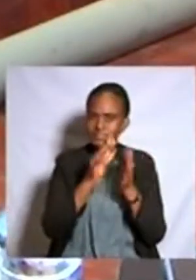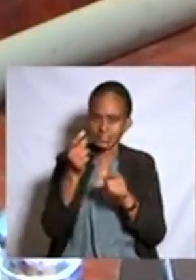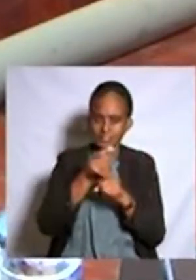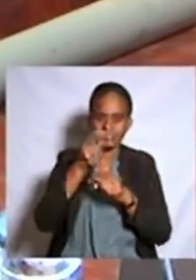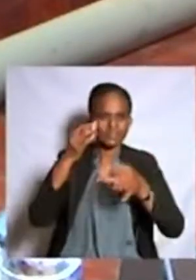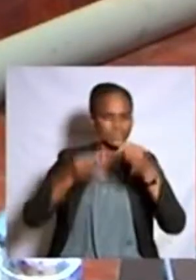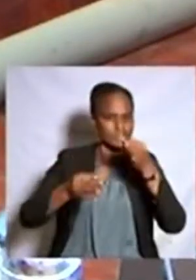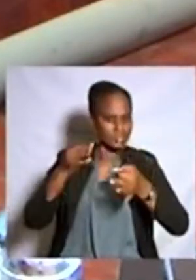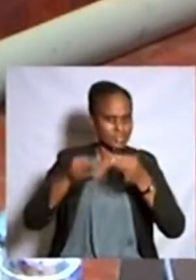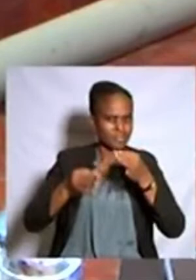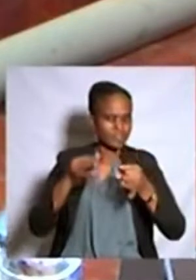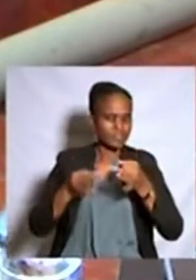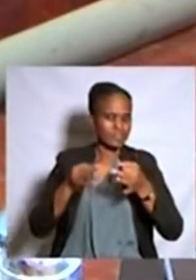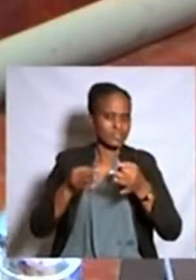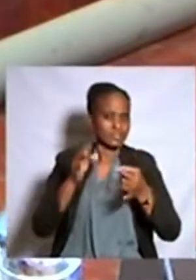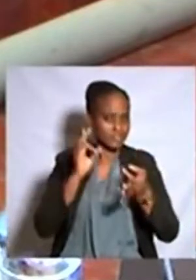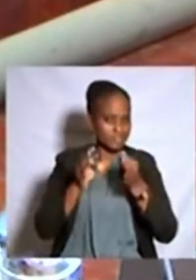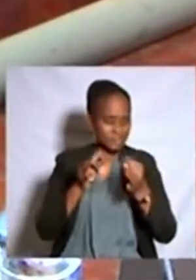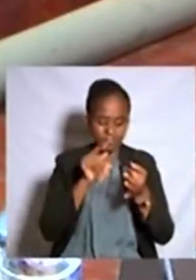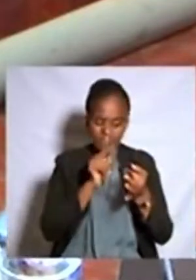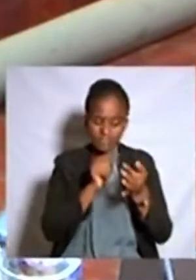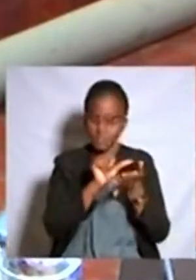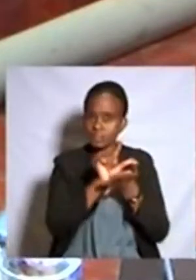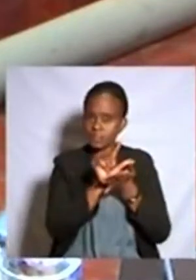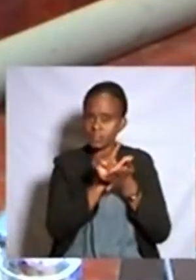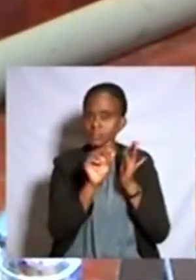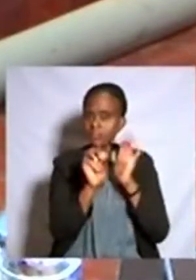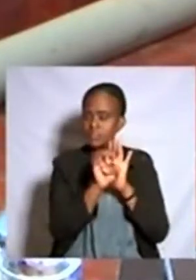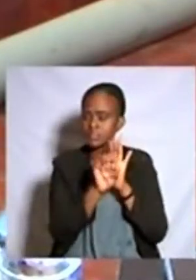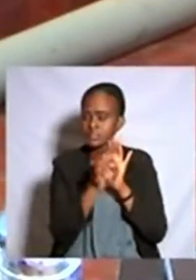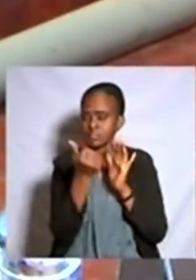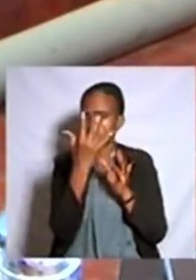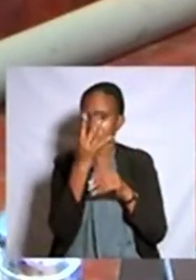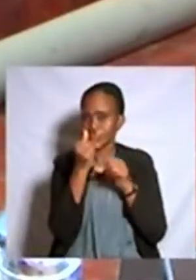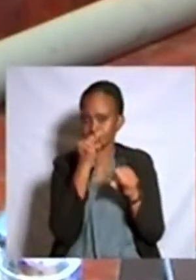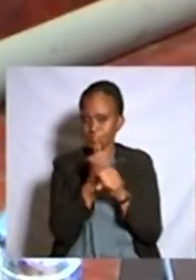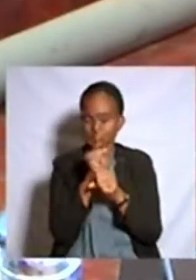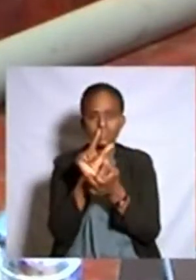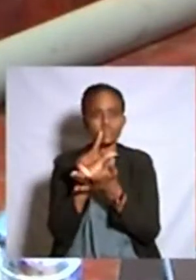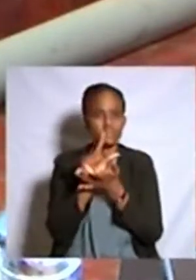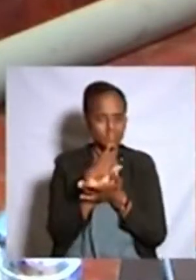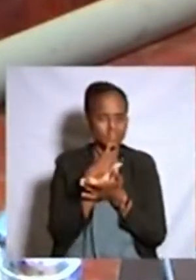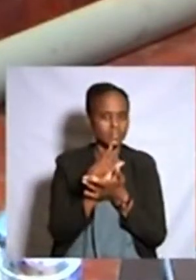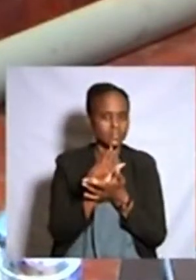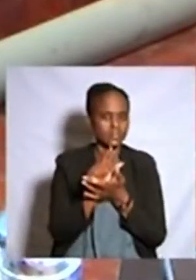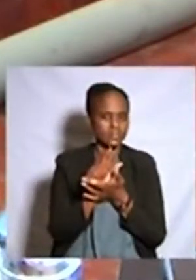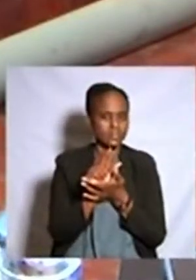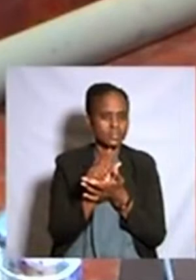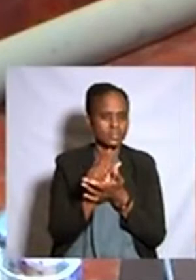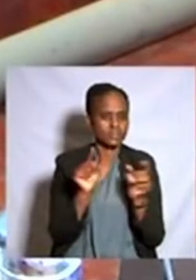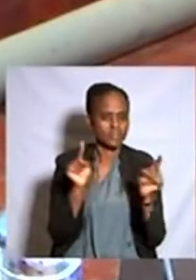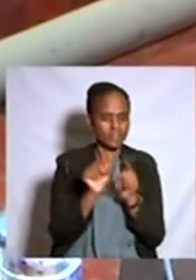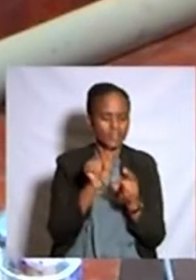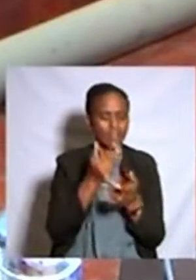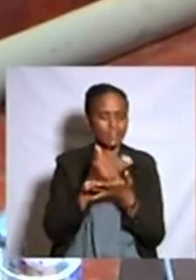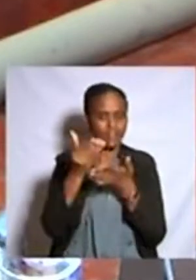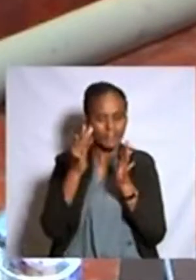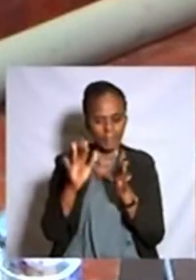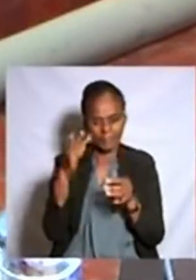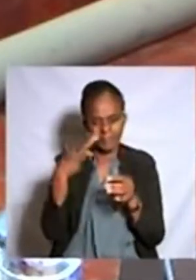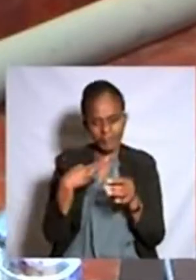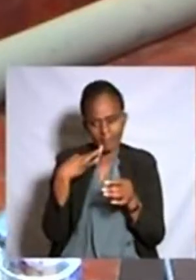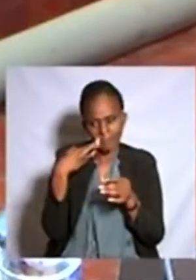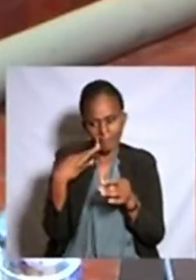of law, if the mortgage, for example, is a 15-year loan, or, and the customer applies to